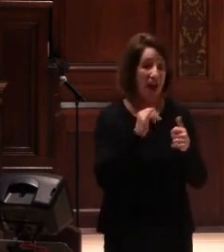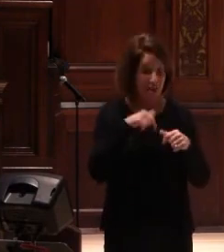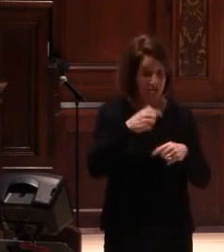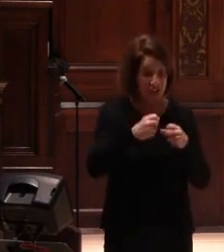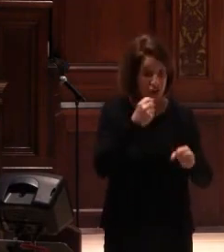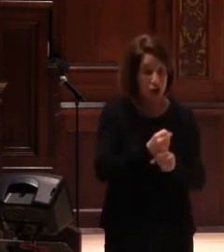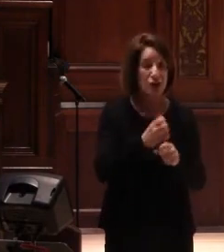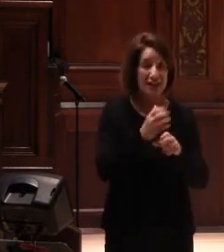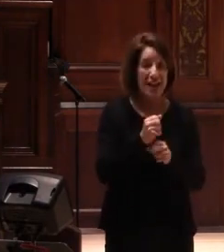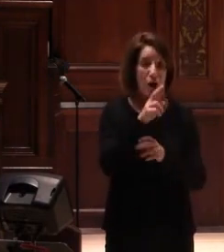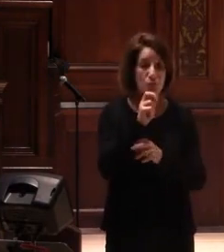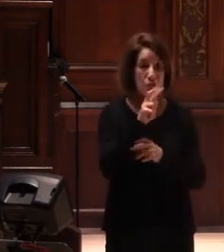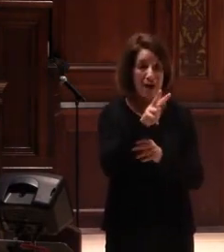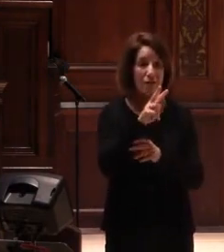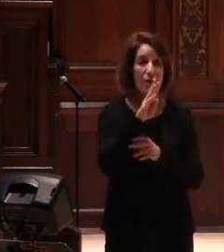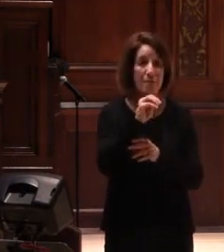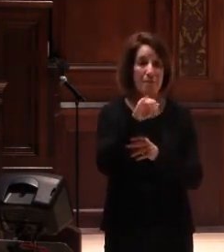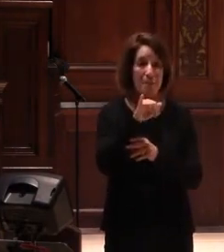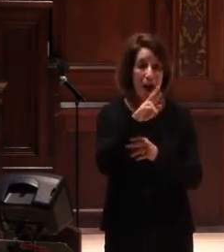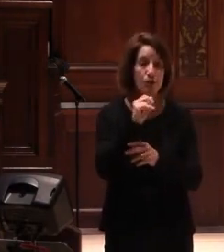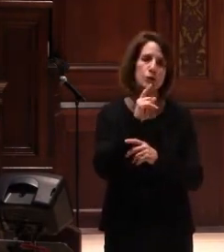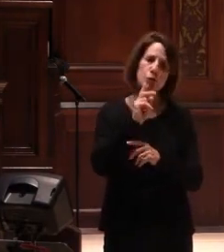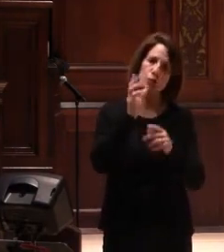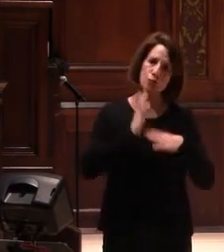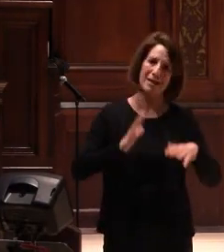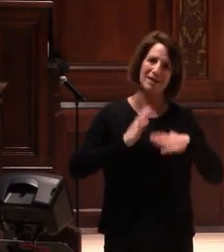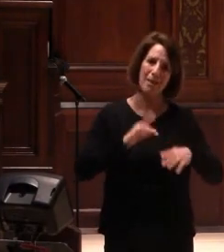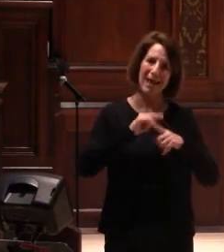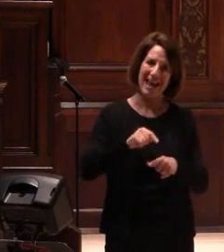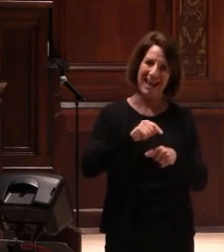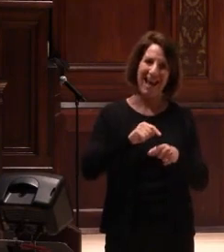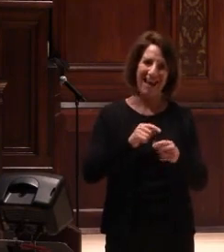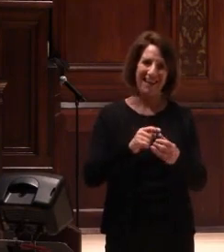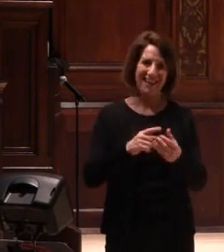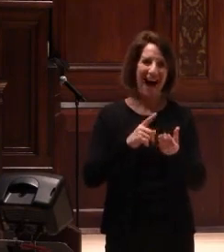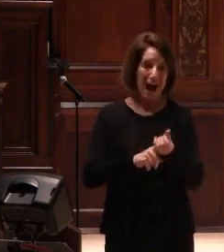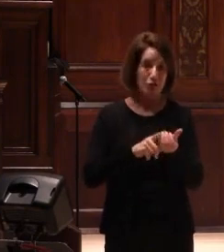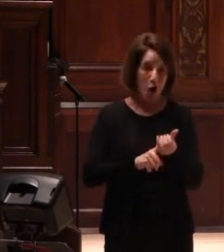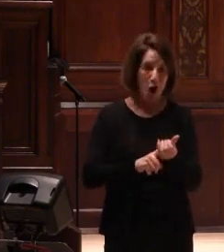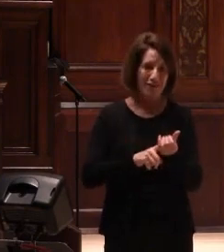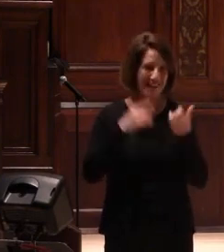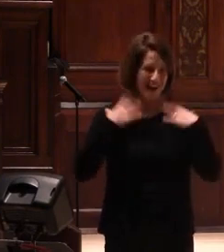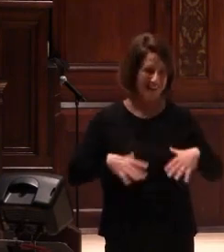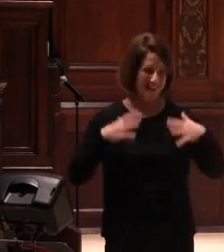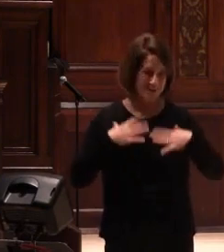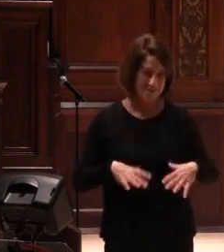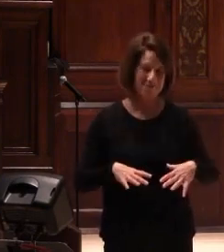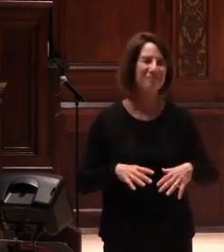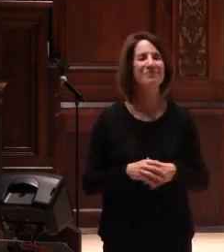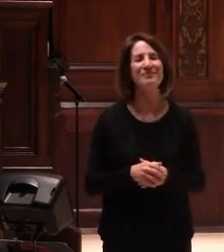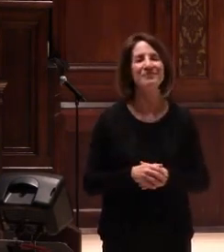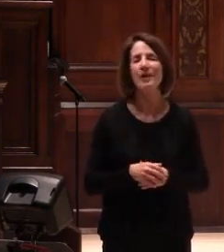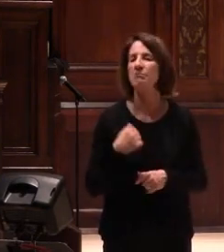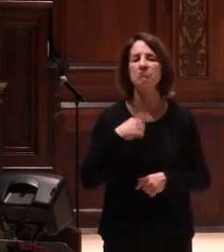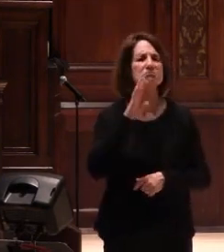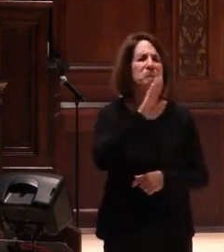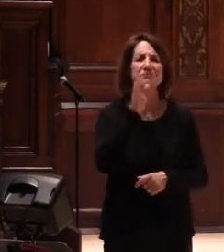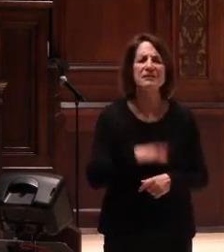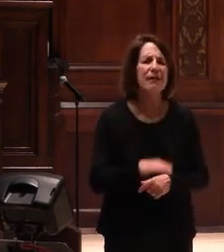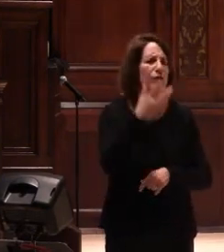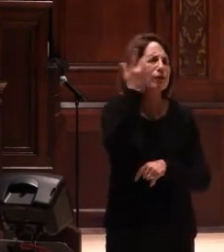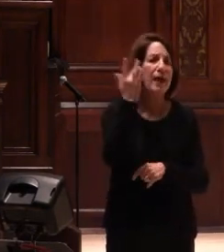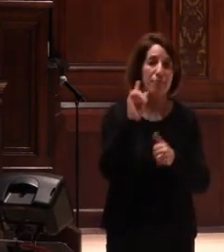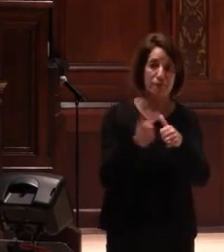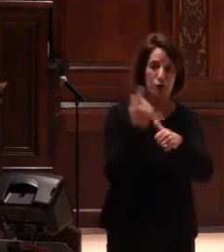got Reverend Myra to dress up in a hot dog costume, which I have pictures of. I'll never forget the first year